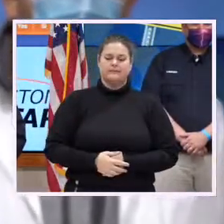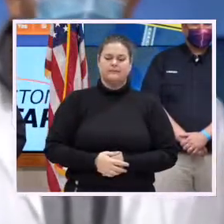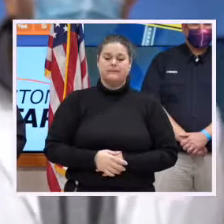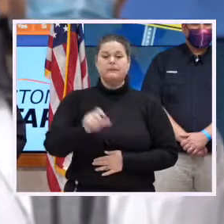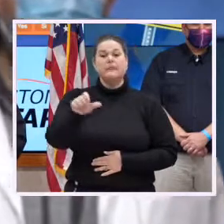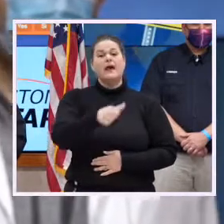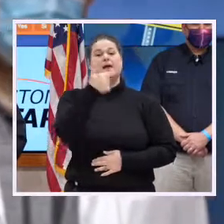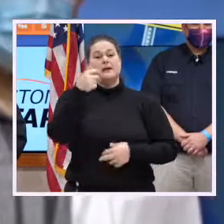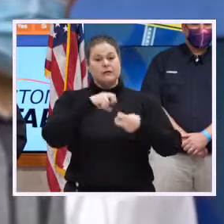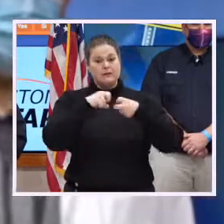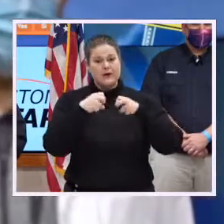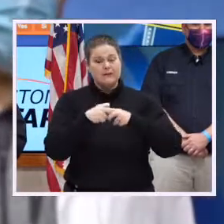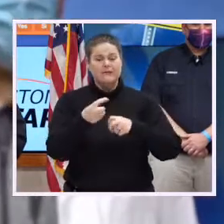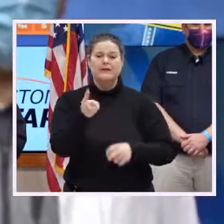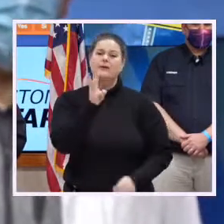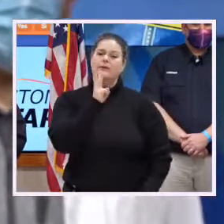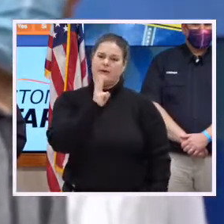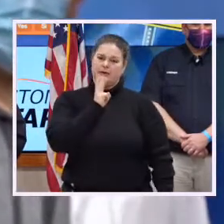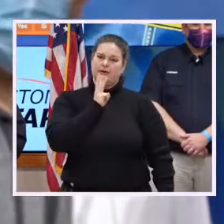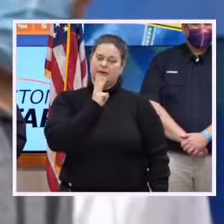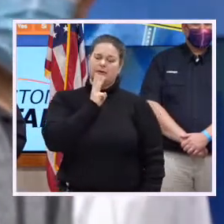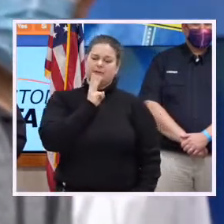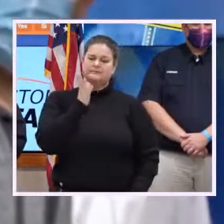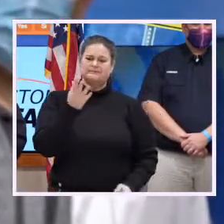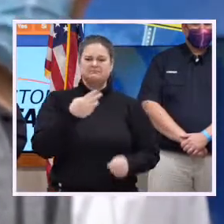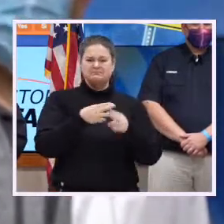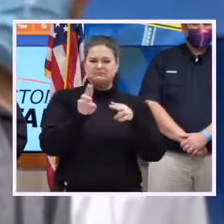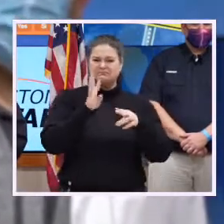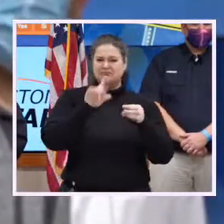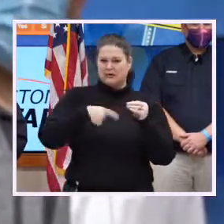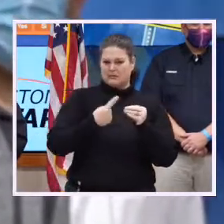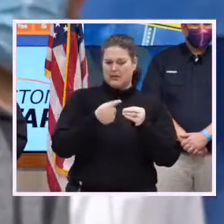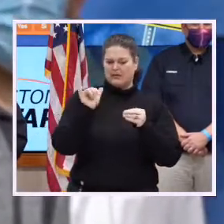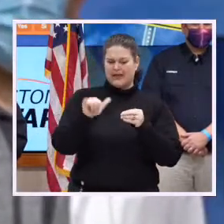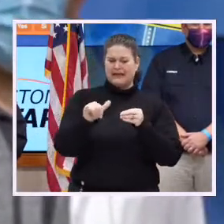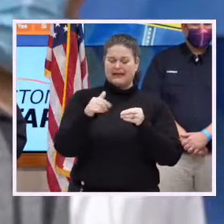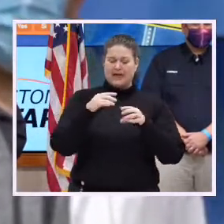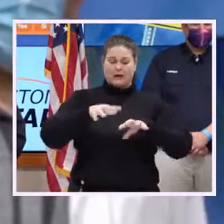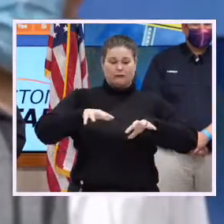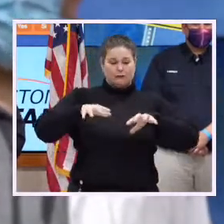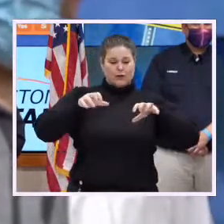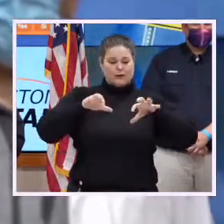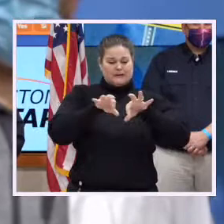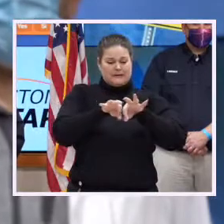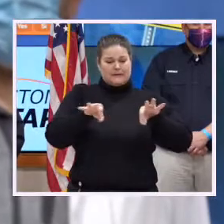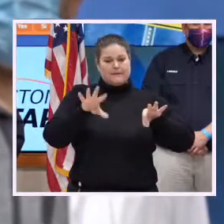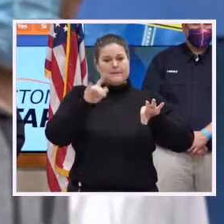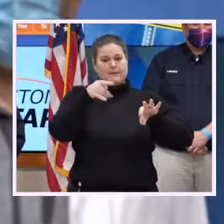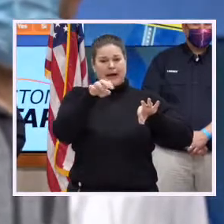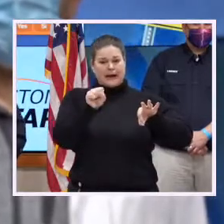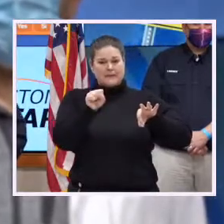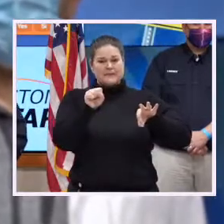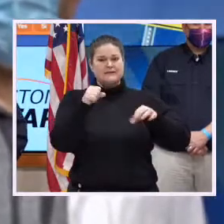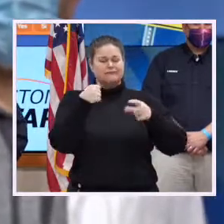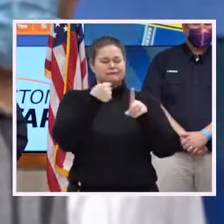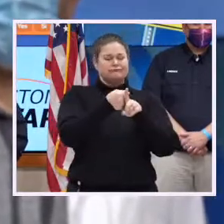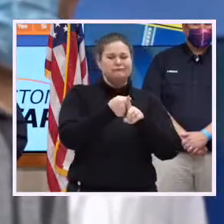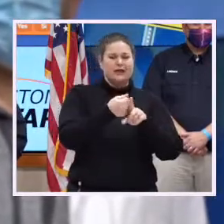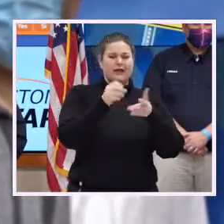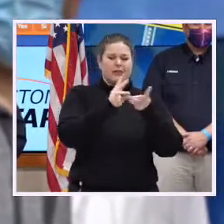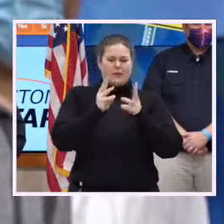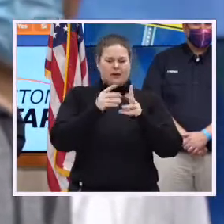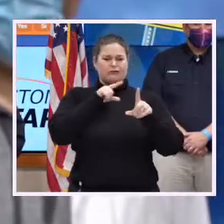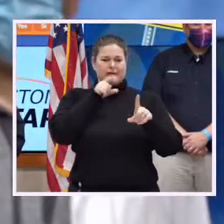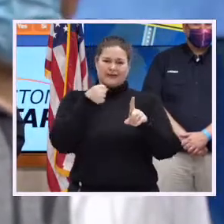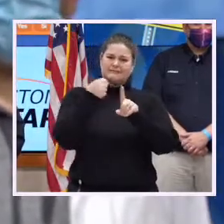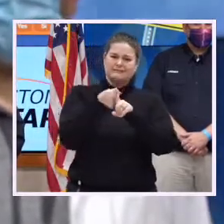hazard we're dealing with, so I'm going to talk about that briefly. The effect of frozen pipes and weather impacts are having an